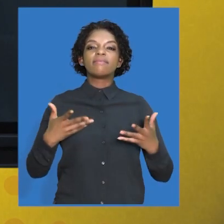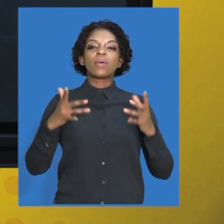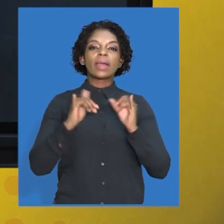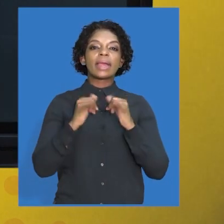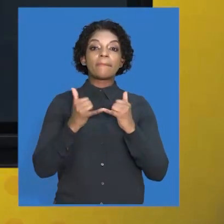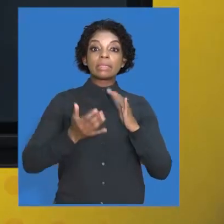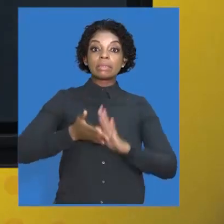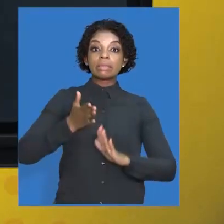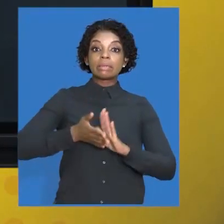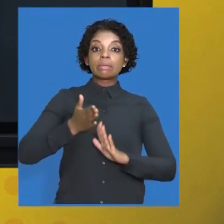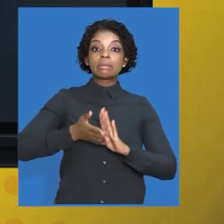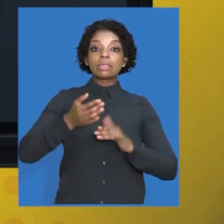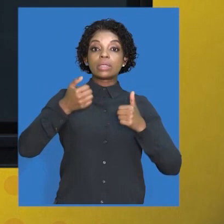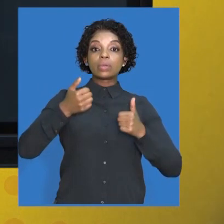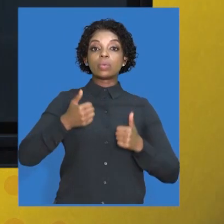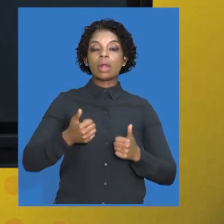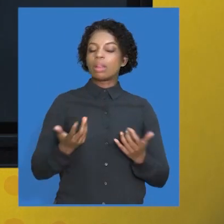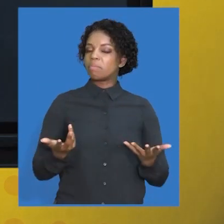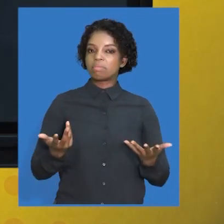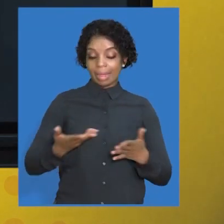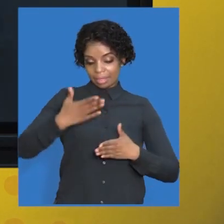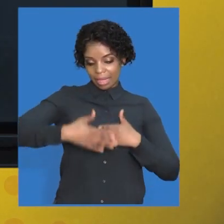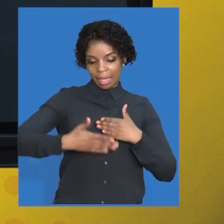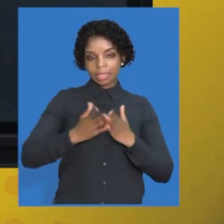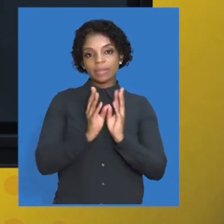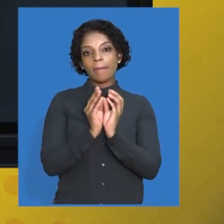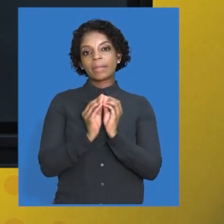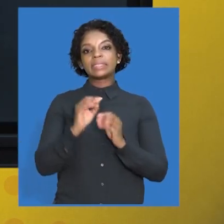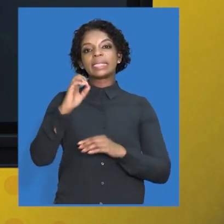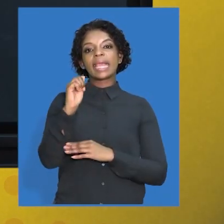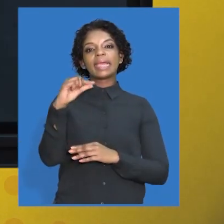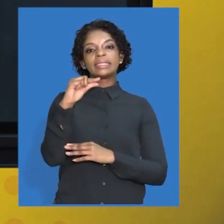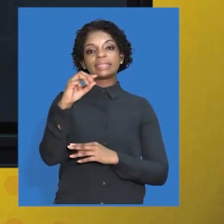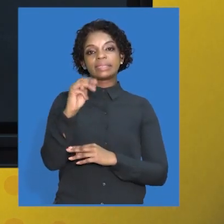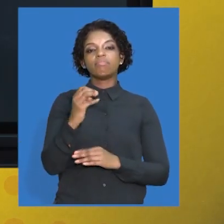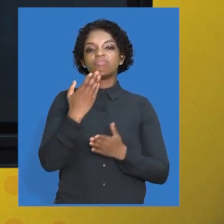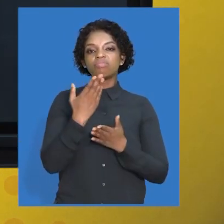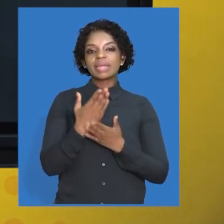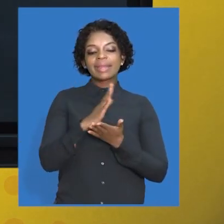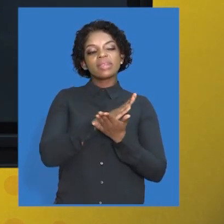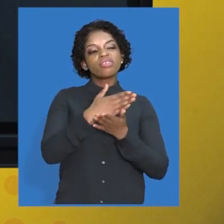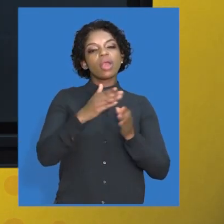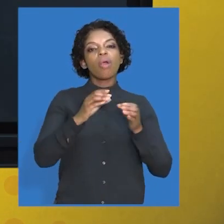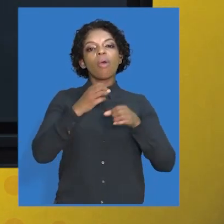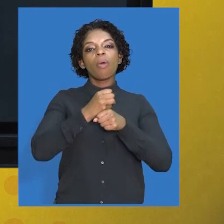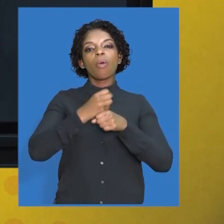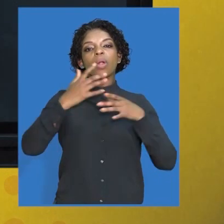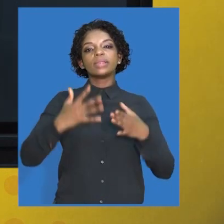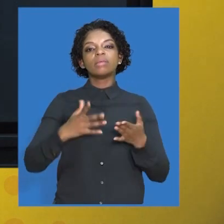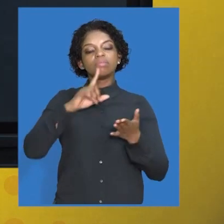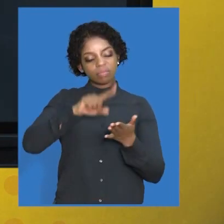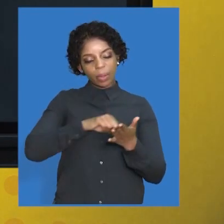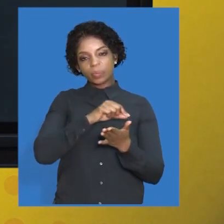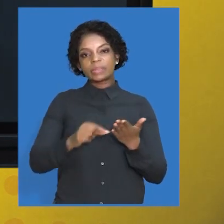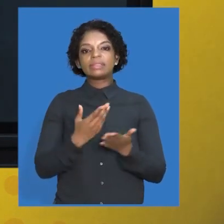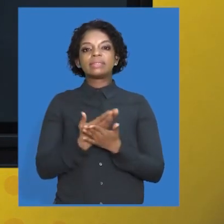the company, at the annual general meeting, shareholders can vote to have those directors removed. So those directors are always going to be